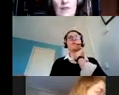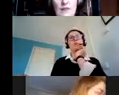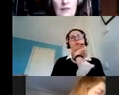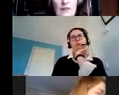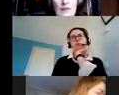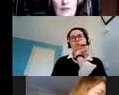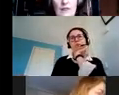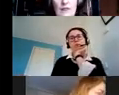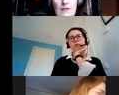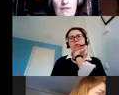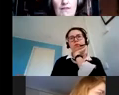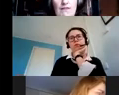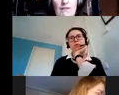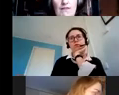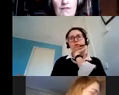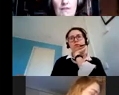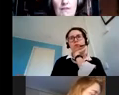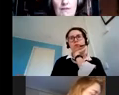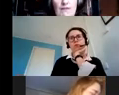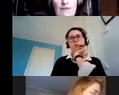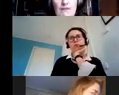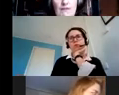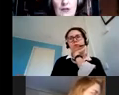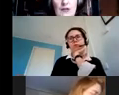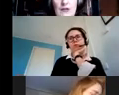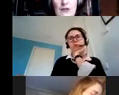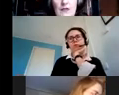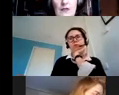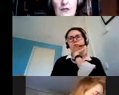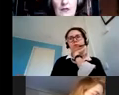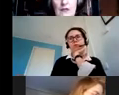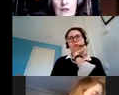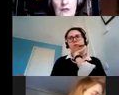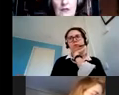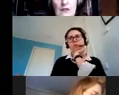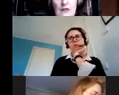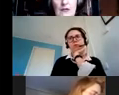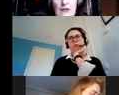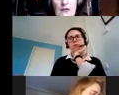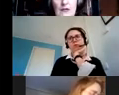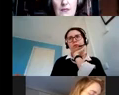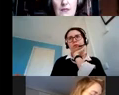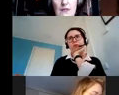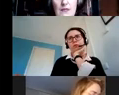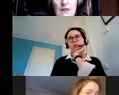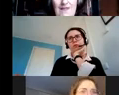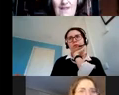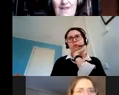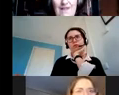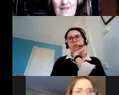which is what I call the remedial side of the moon. when we